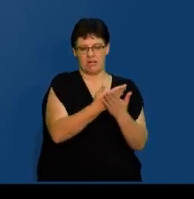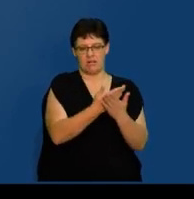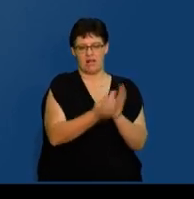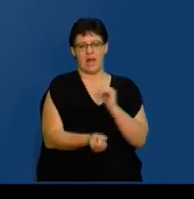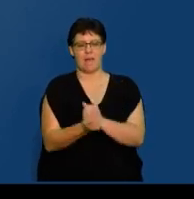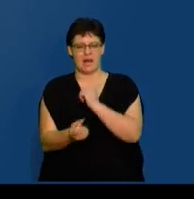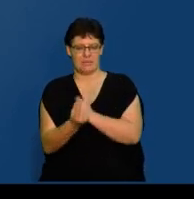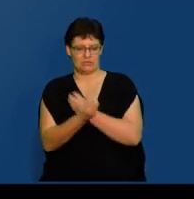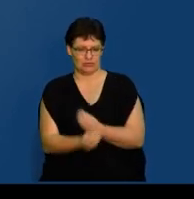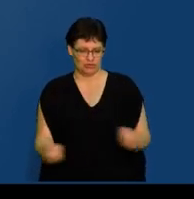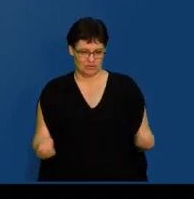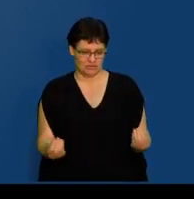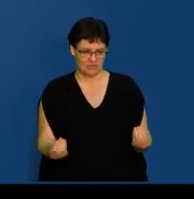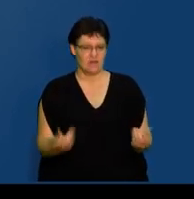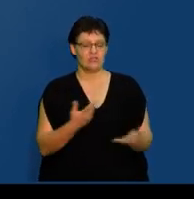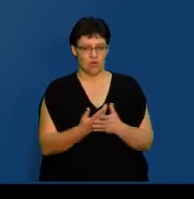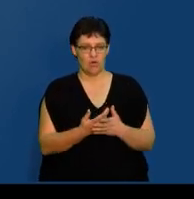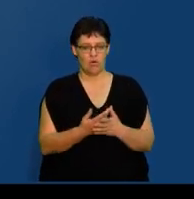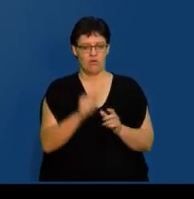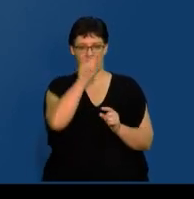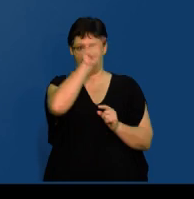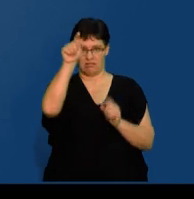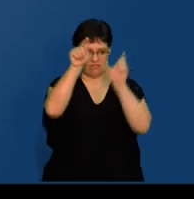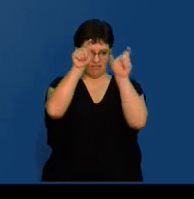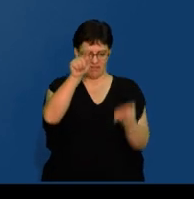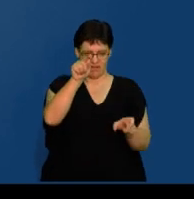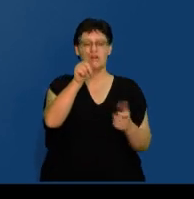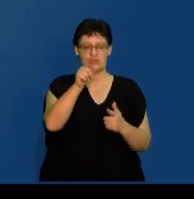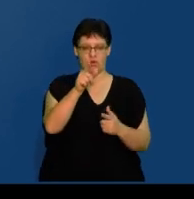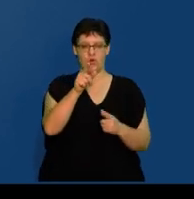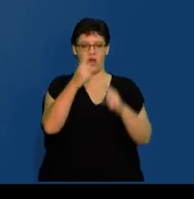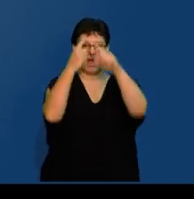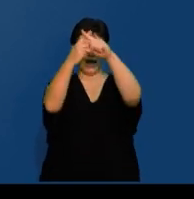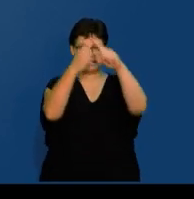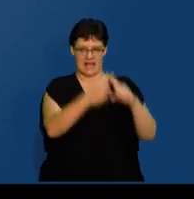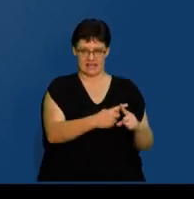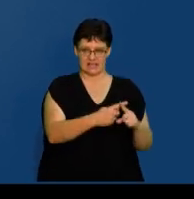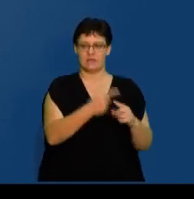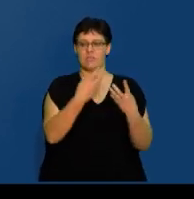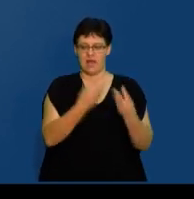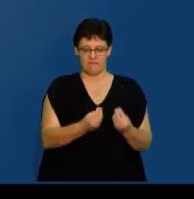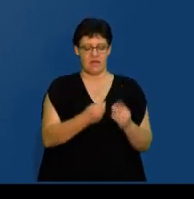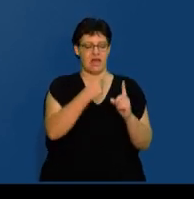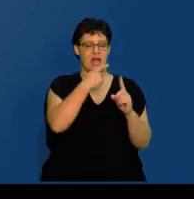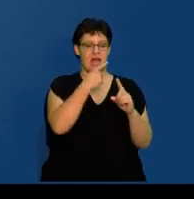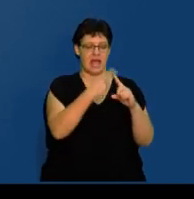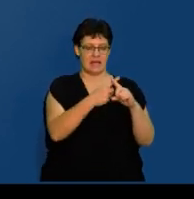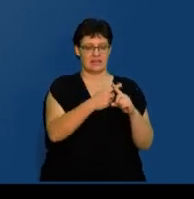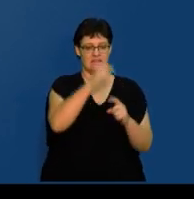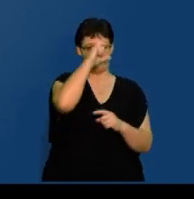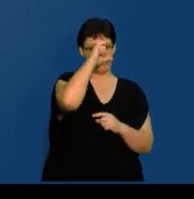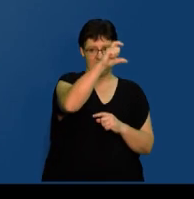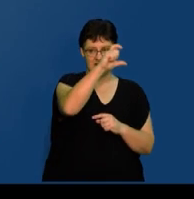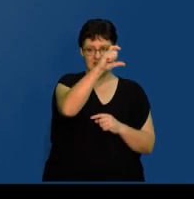offsprings. And hence you can simply cross the gender first, so that's XX, and we cross that and we will get